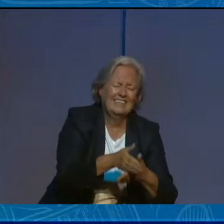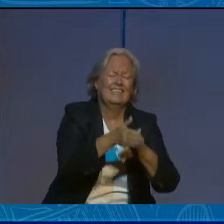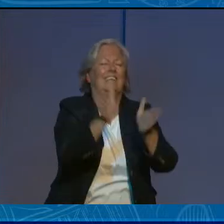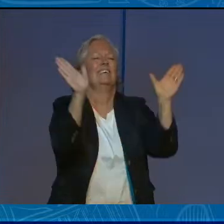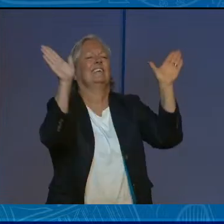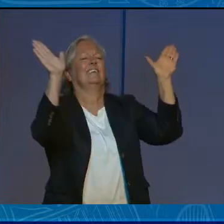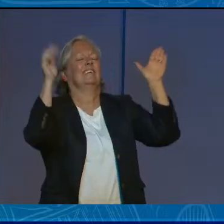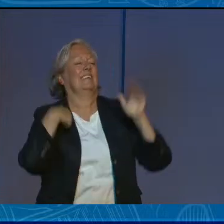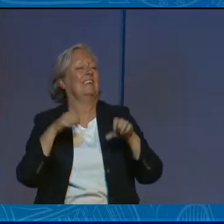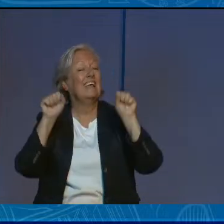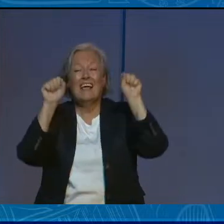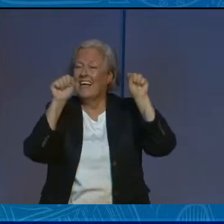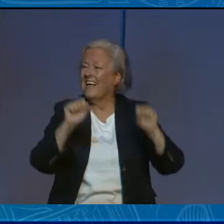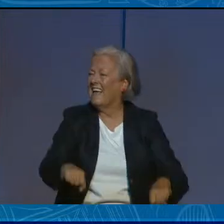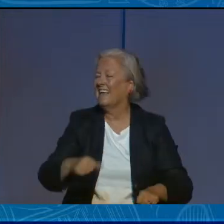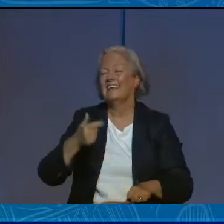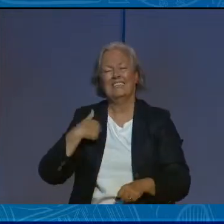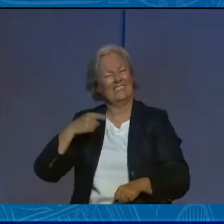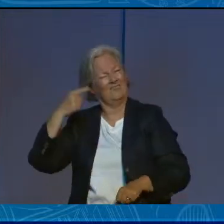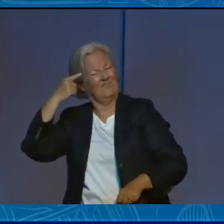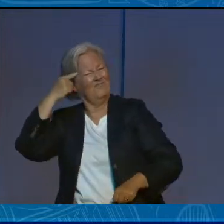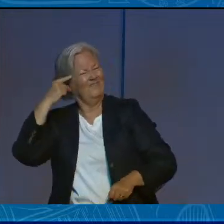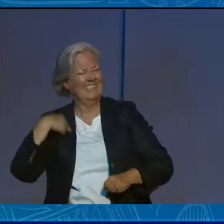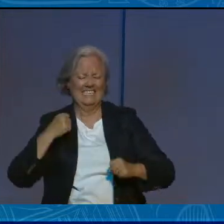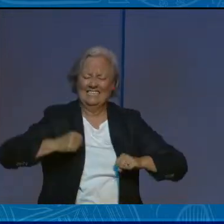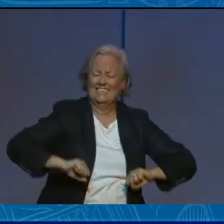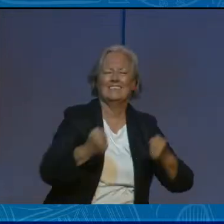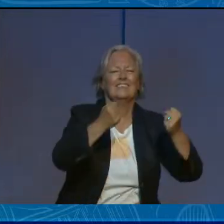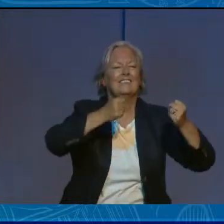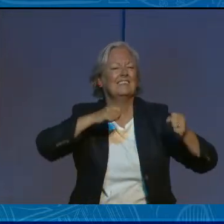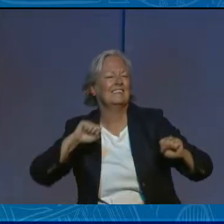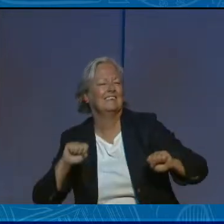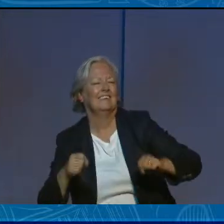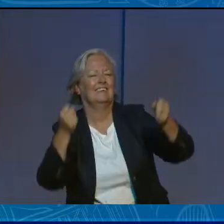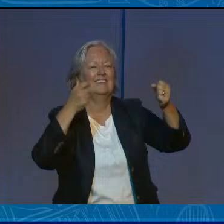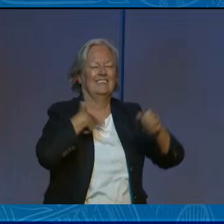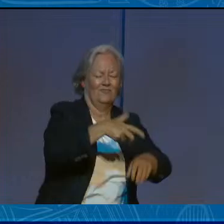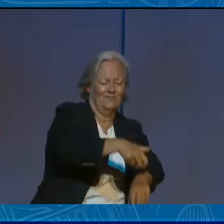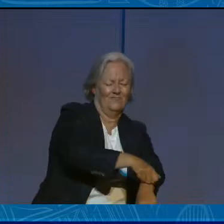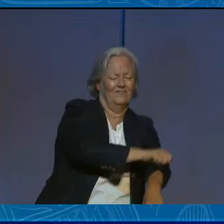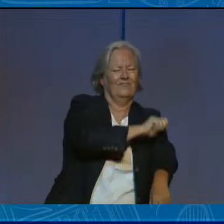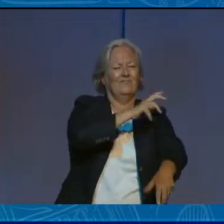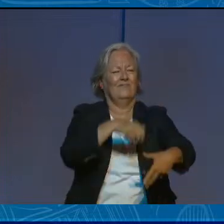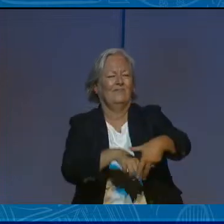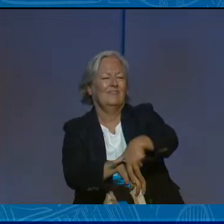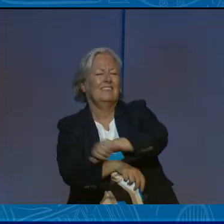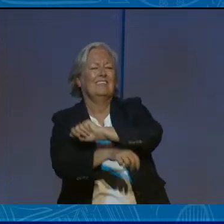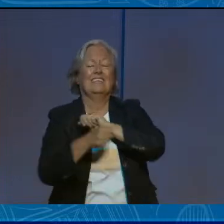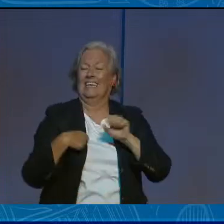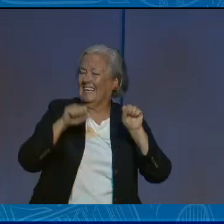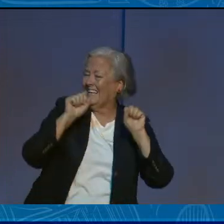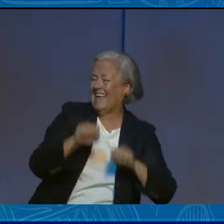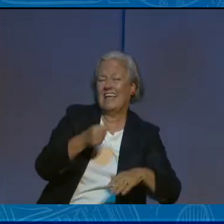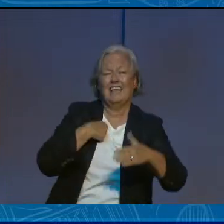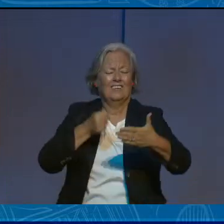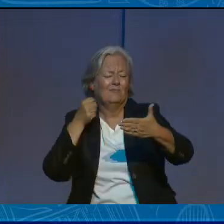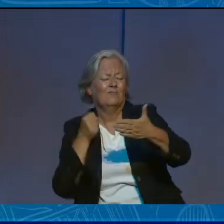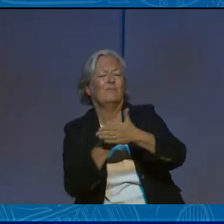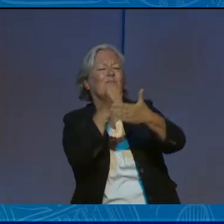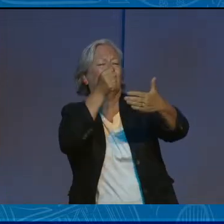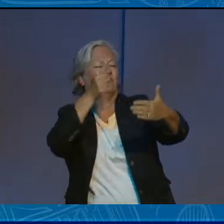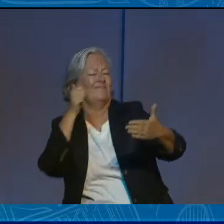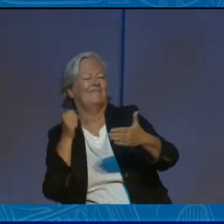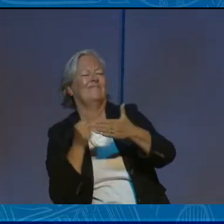believe. With every step you climb another mountain, every breath is harder to believe. Through